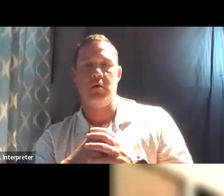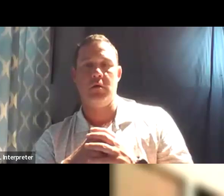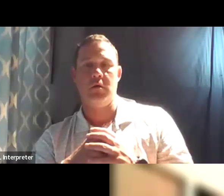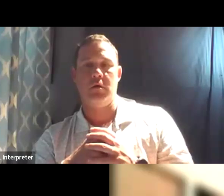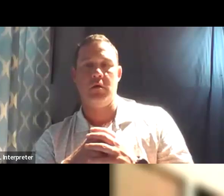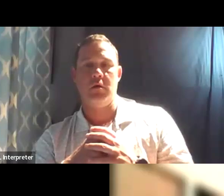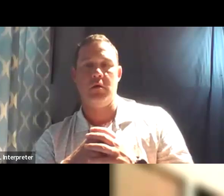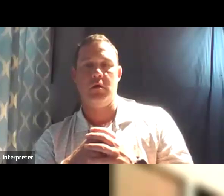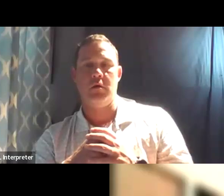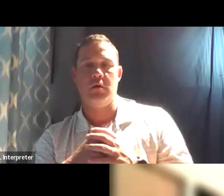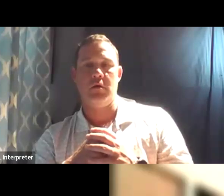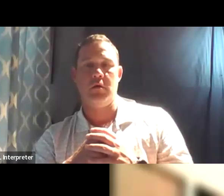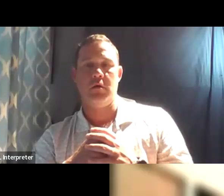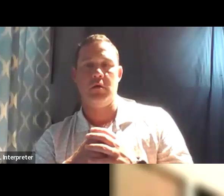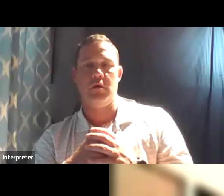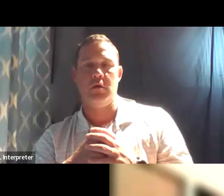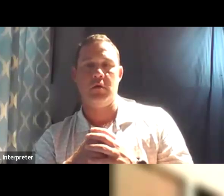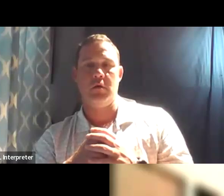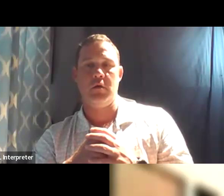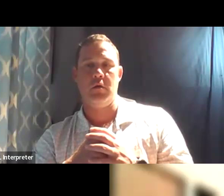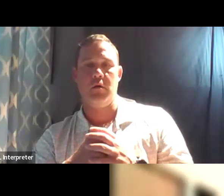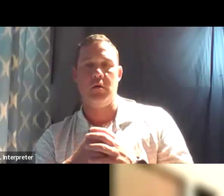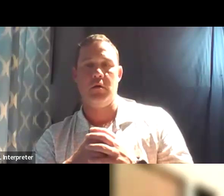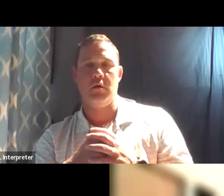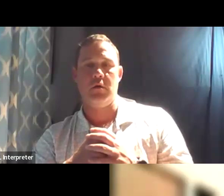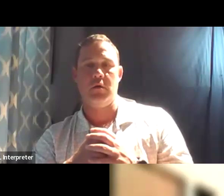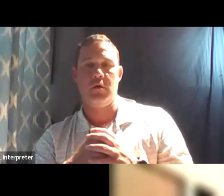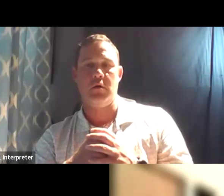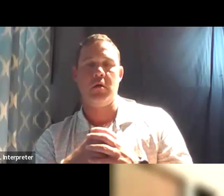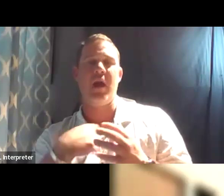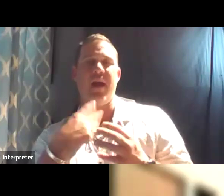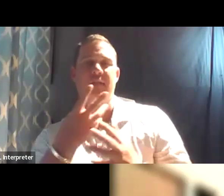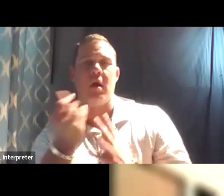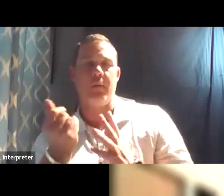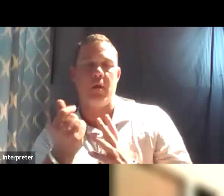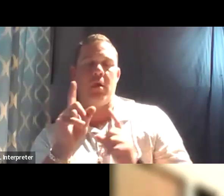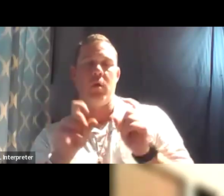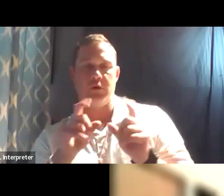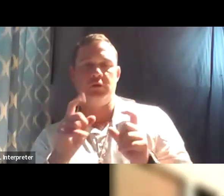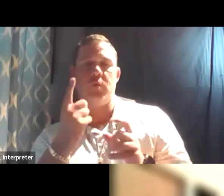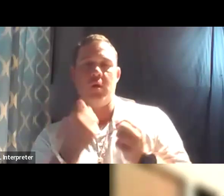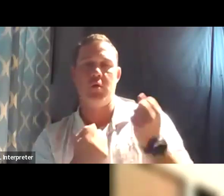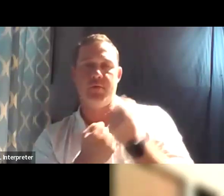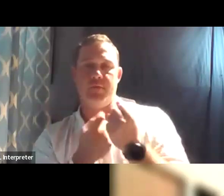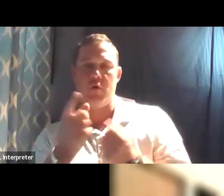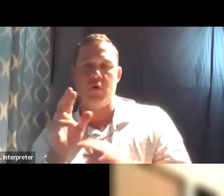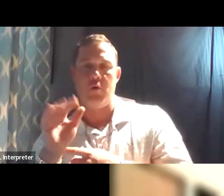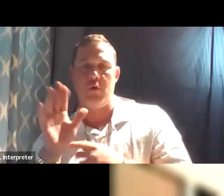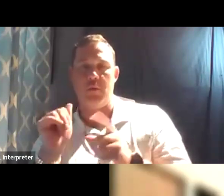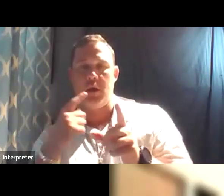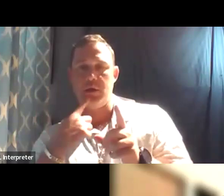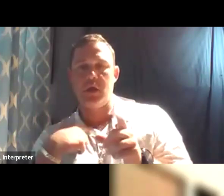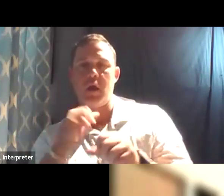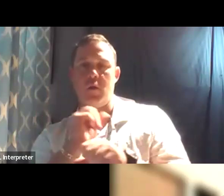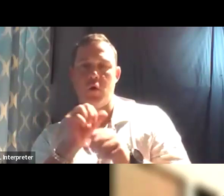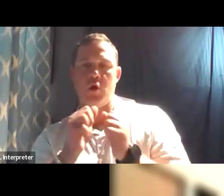Yeah, hi, everyone. I got a couple of questions, but one, I want to reinforce what Rebecca just said. I work